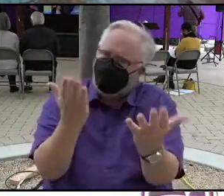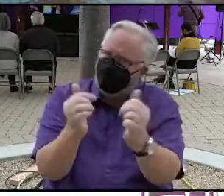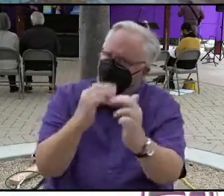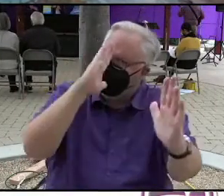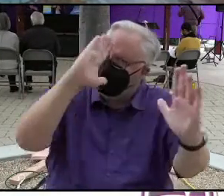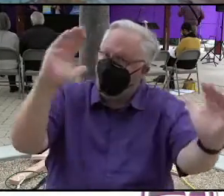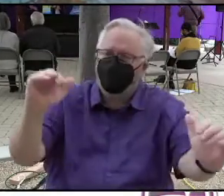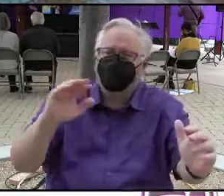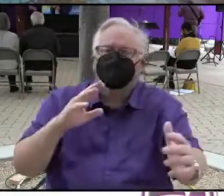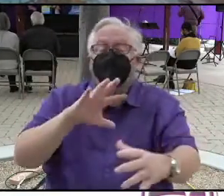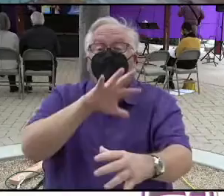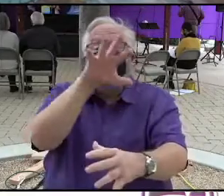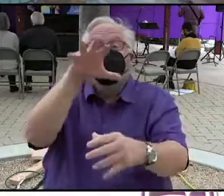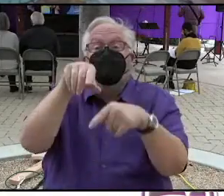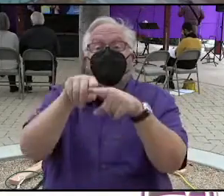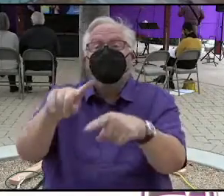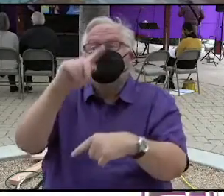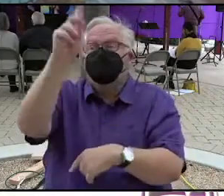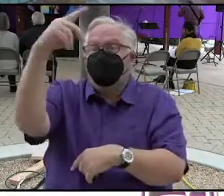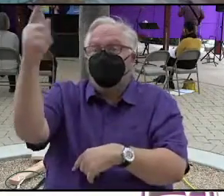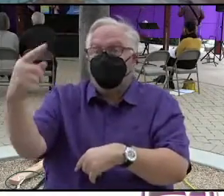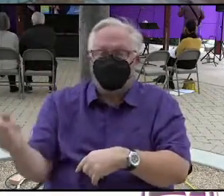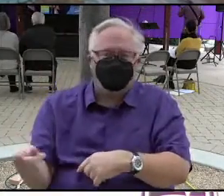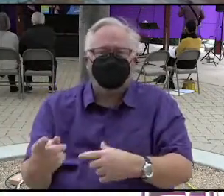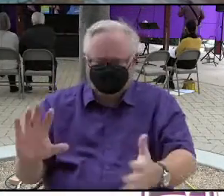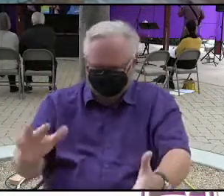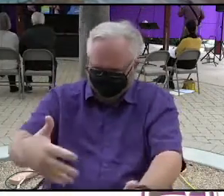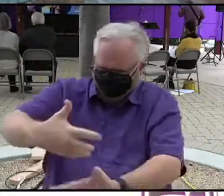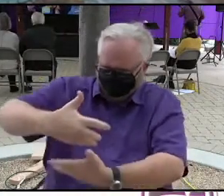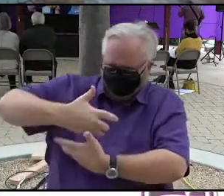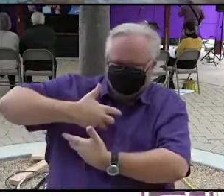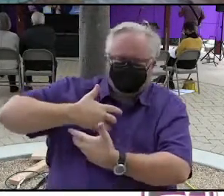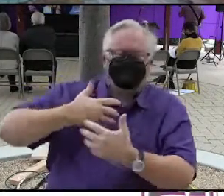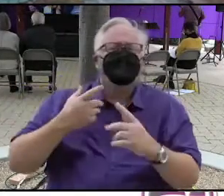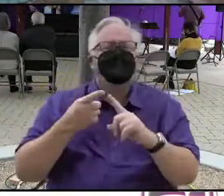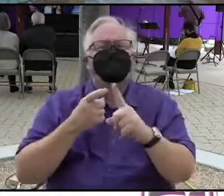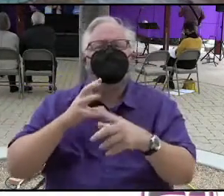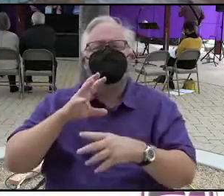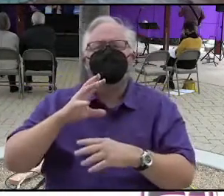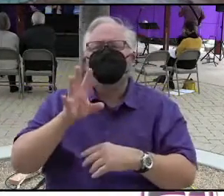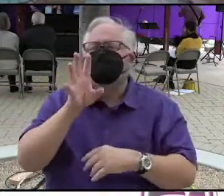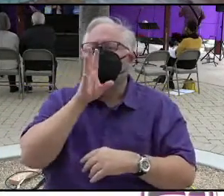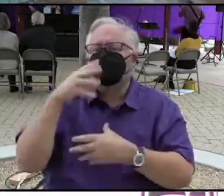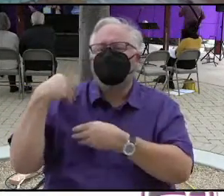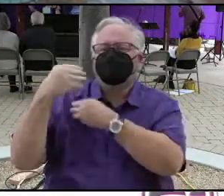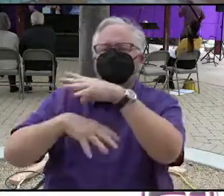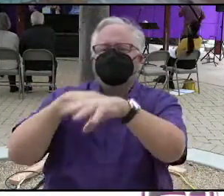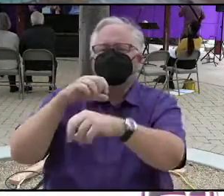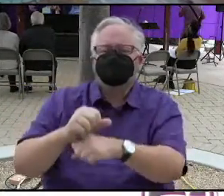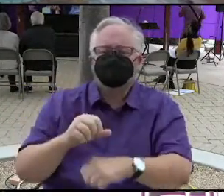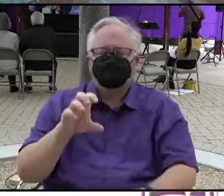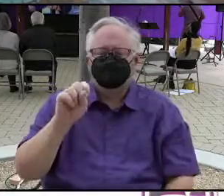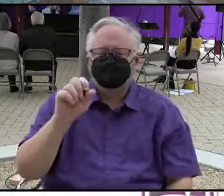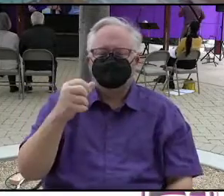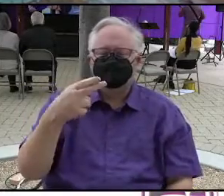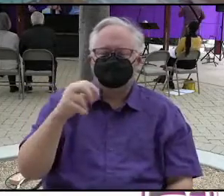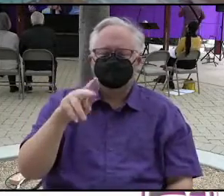a bundle tightly in her hand. This was adapted from the oral tradition in Shenandoah and George from